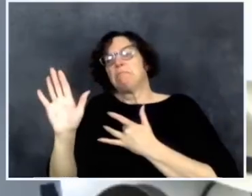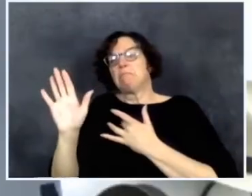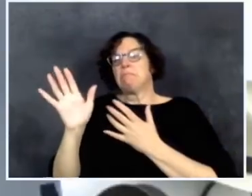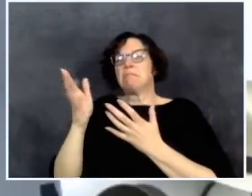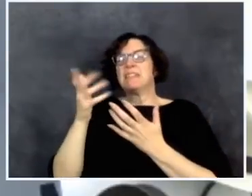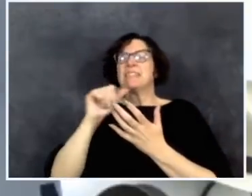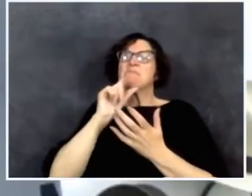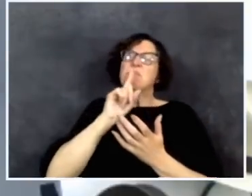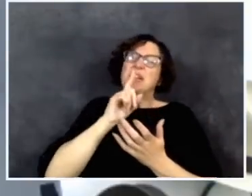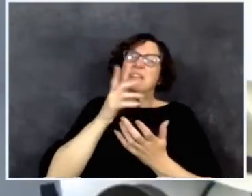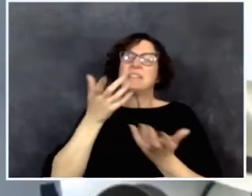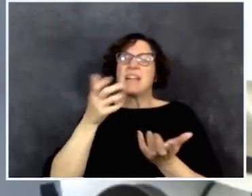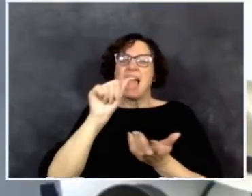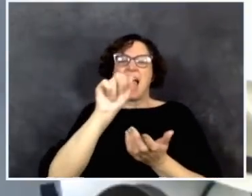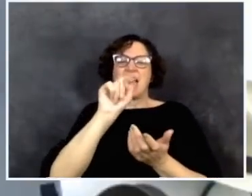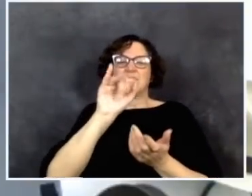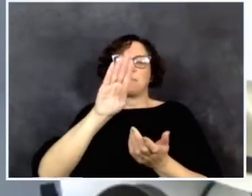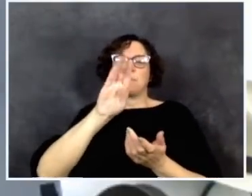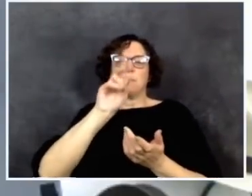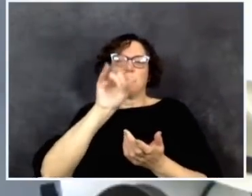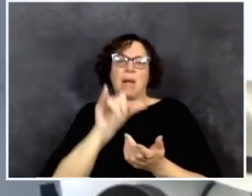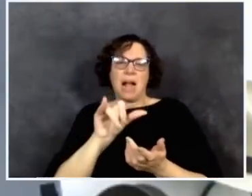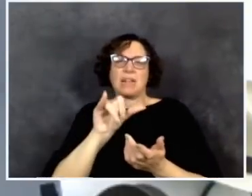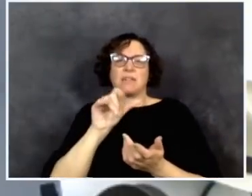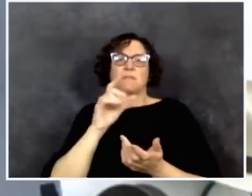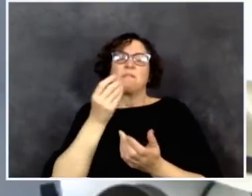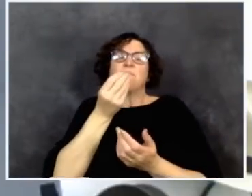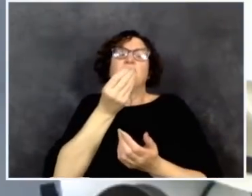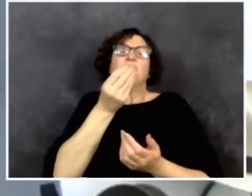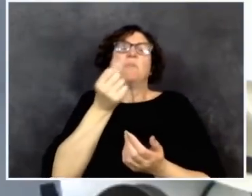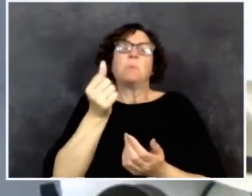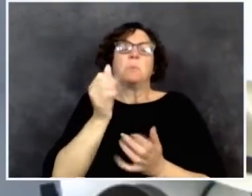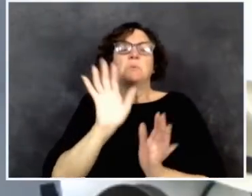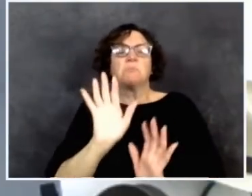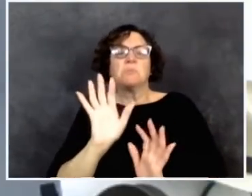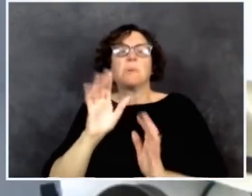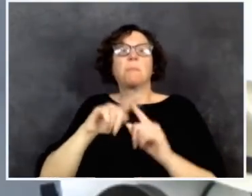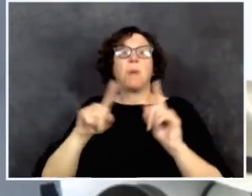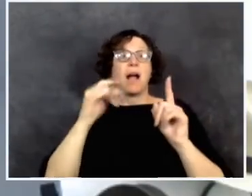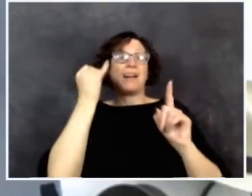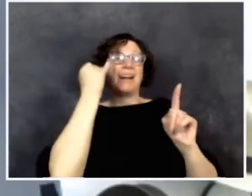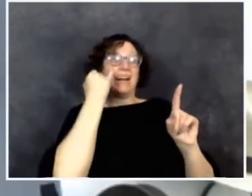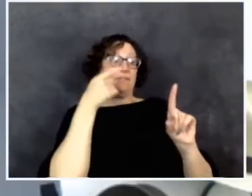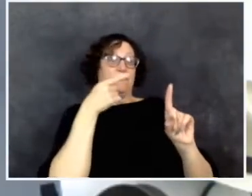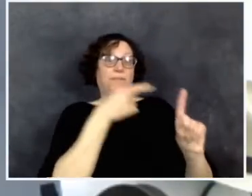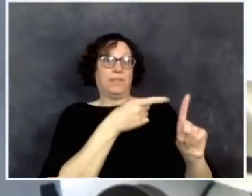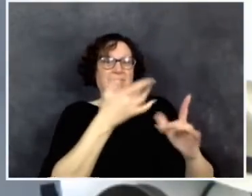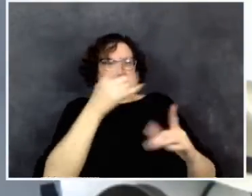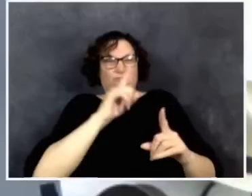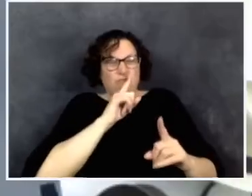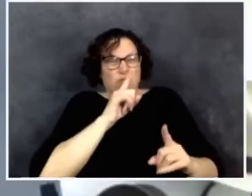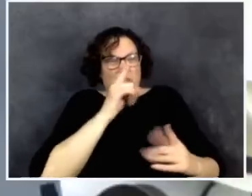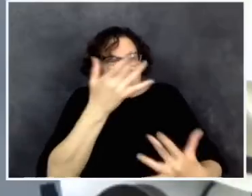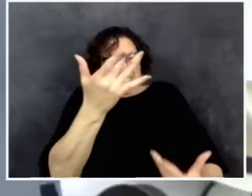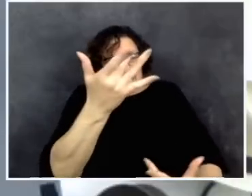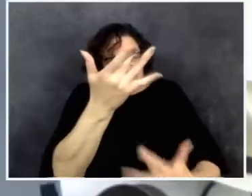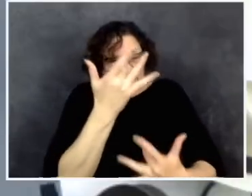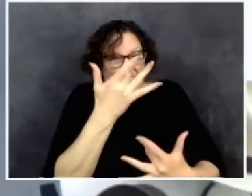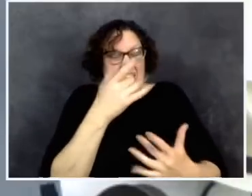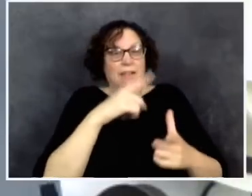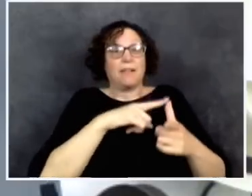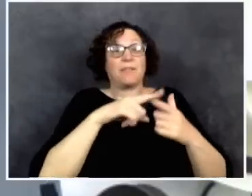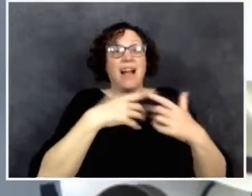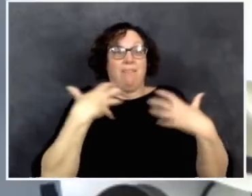come a time when we're able to test other people as well, and some of them may turn out to have